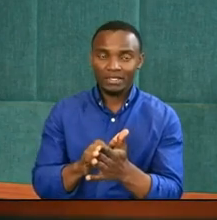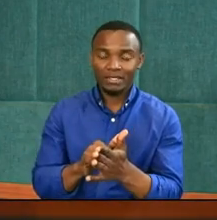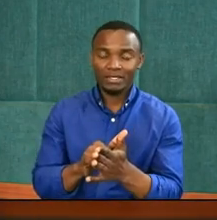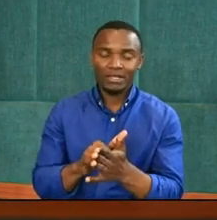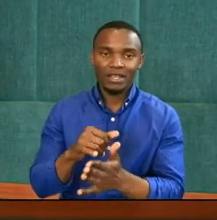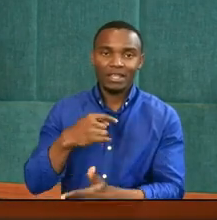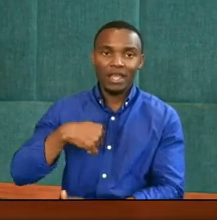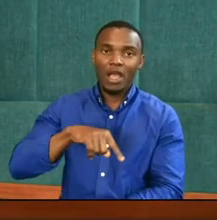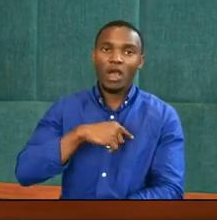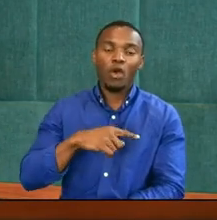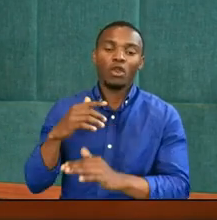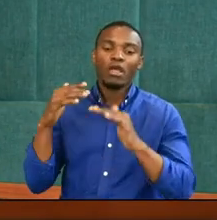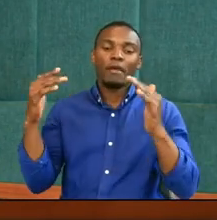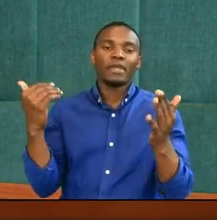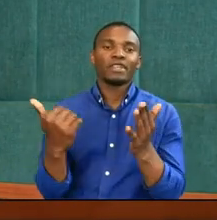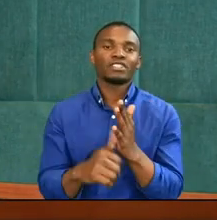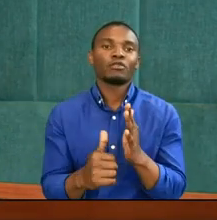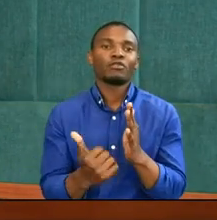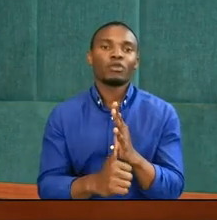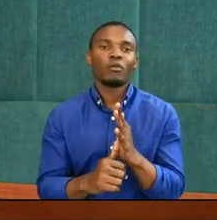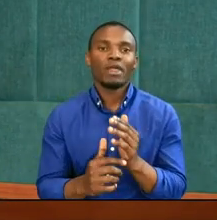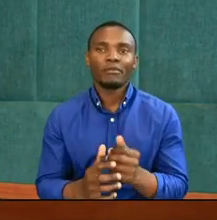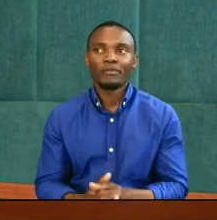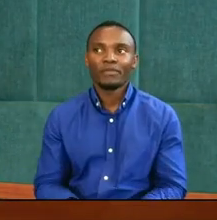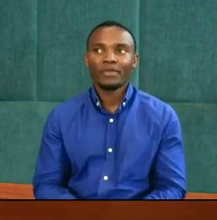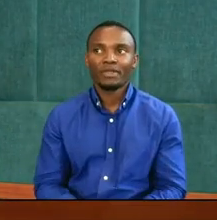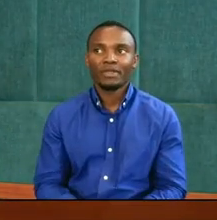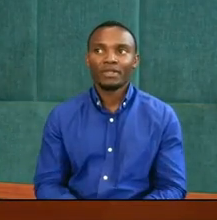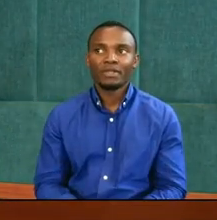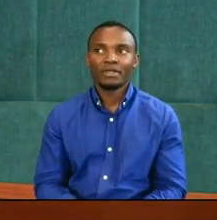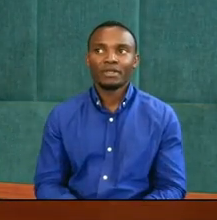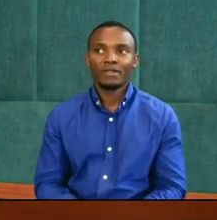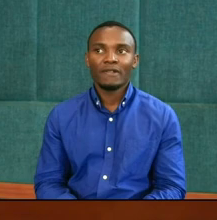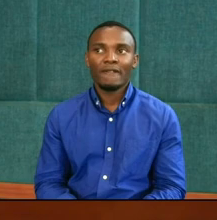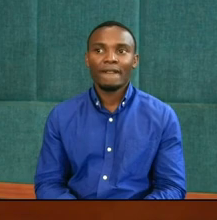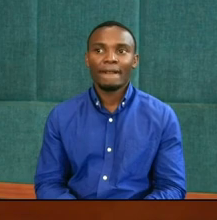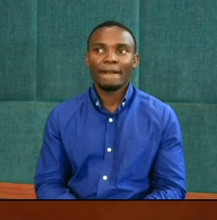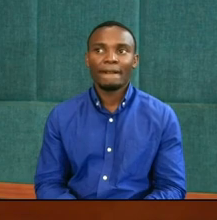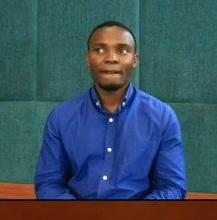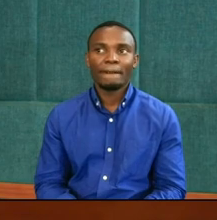our biggest problem. Sleep. So let's unpack that a little.